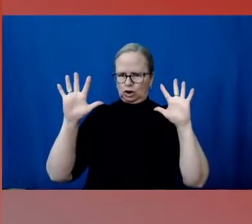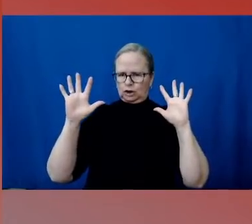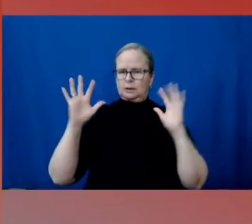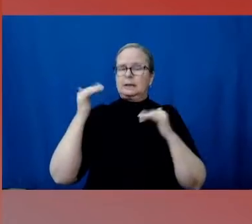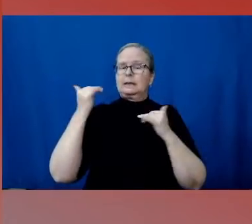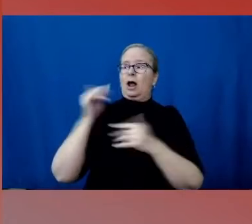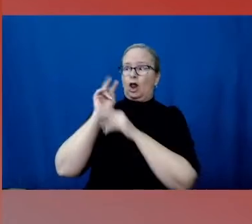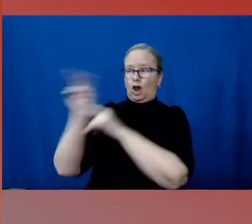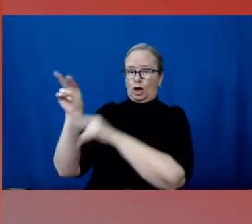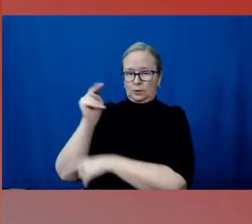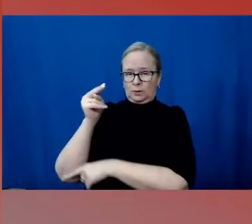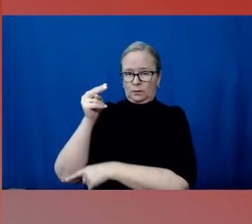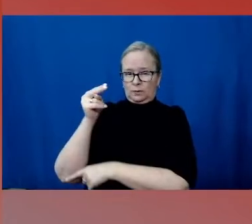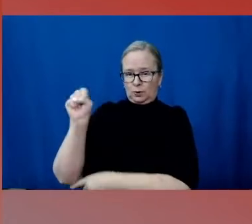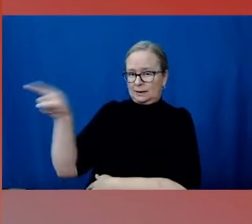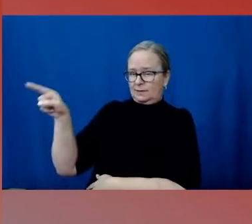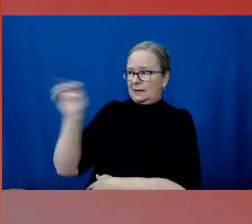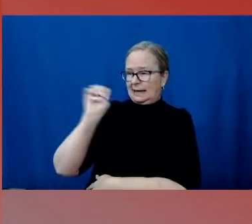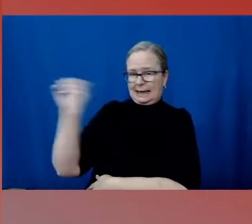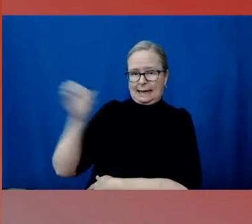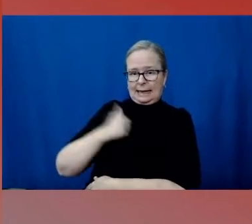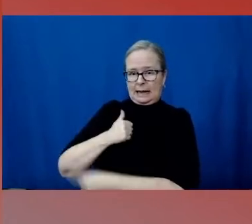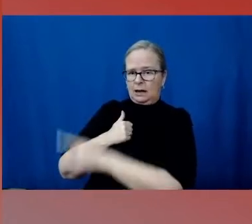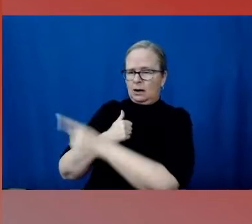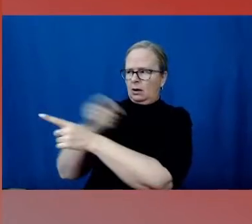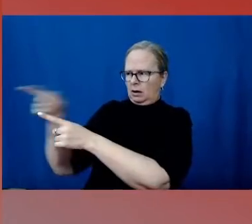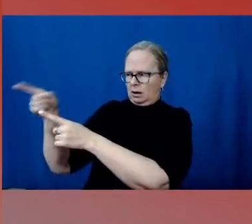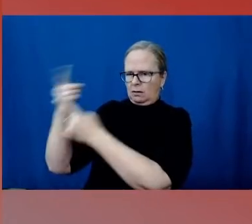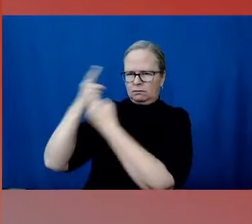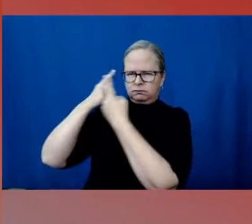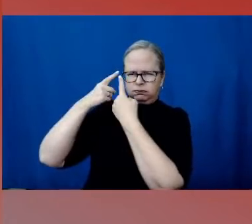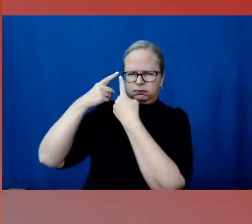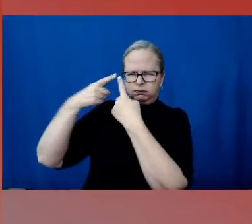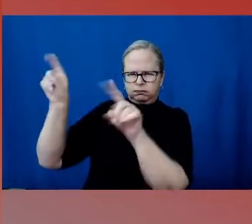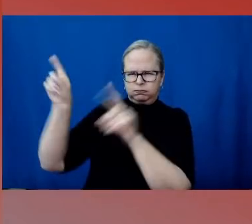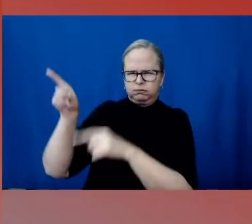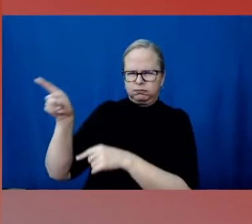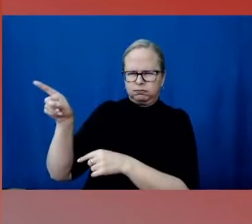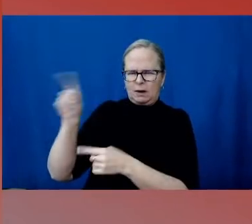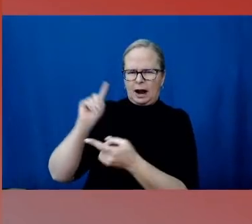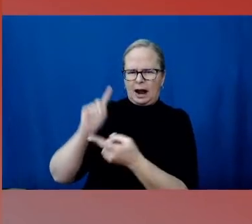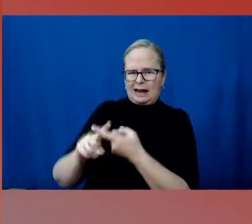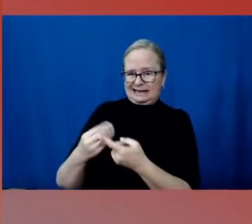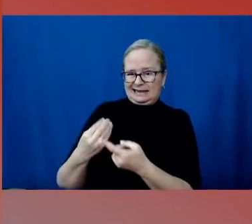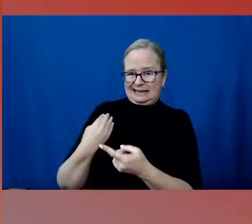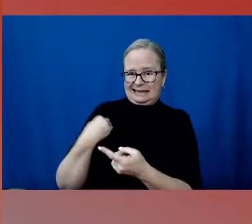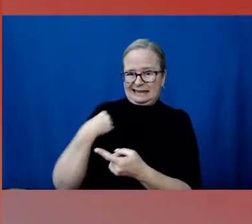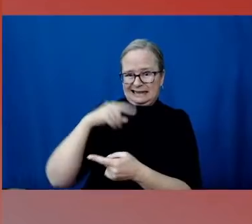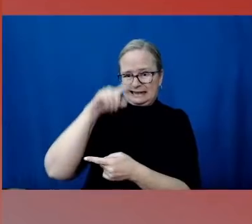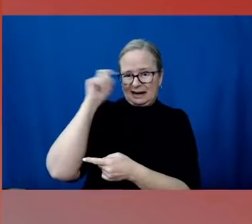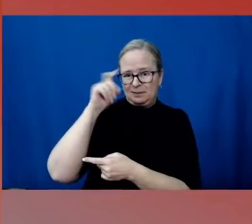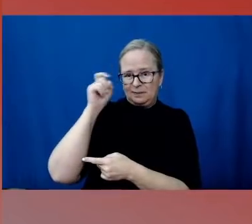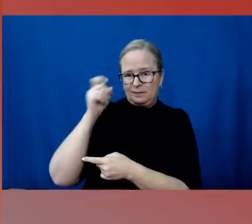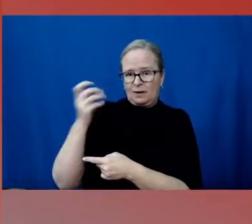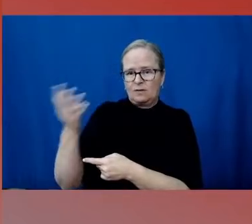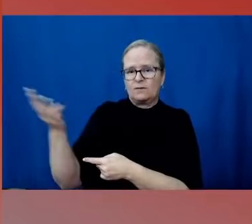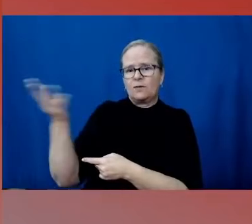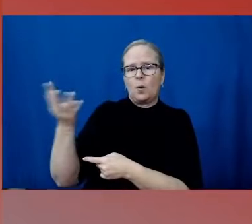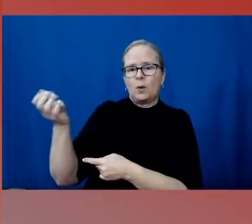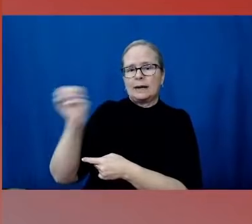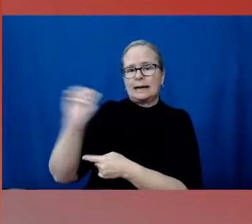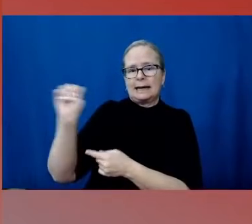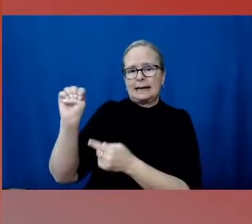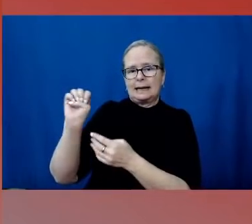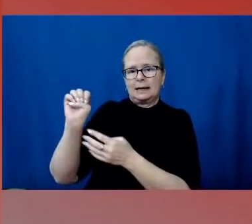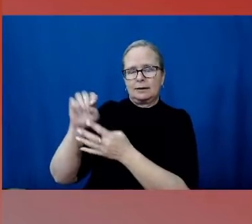So Atlantic Canada was really successful in following elimination strategy. Till summer this year, all 4